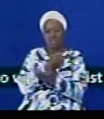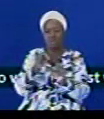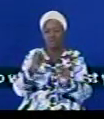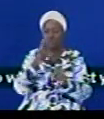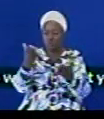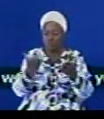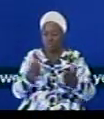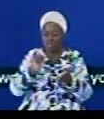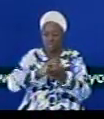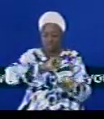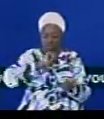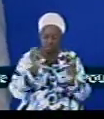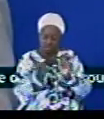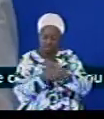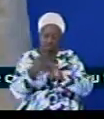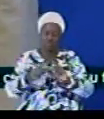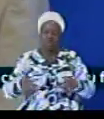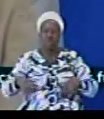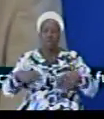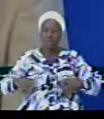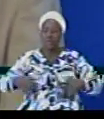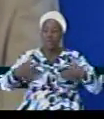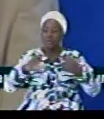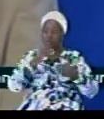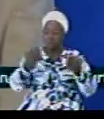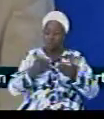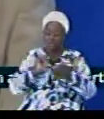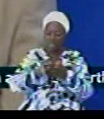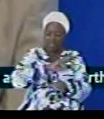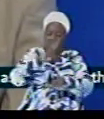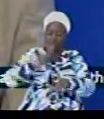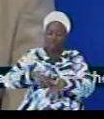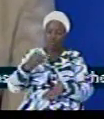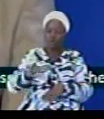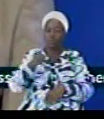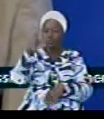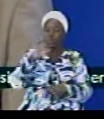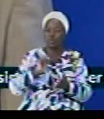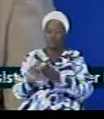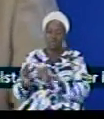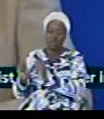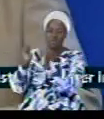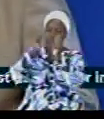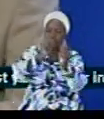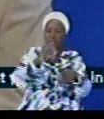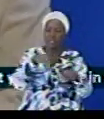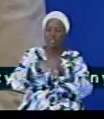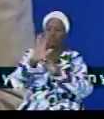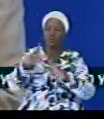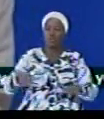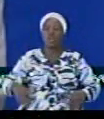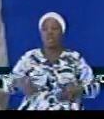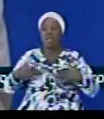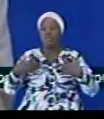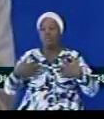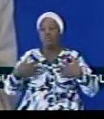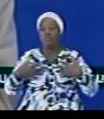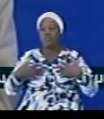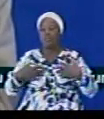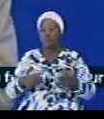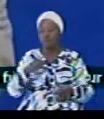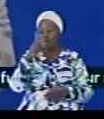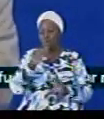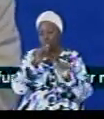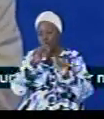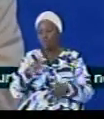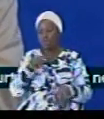that change of life. You want that nature of God to be transferred into your life. God bless you as you are